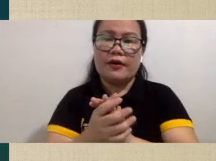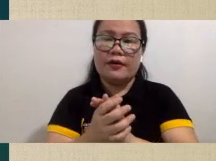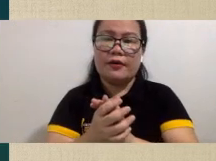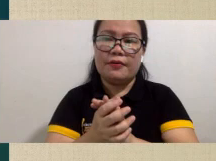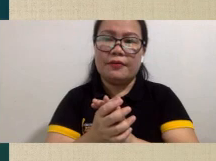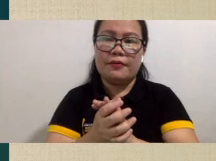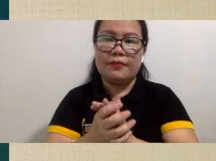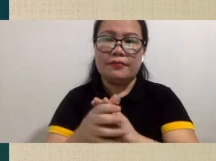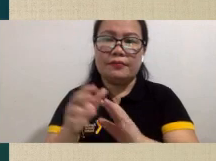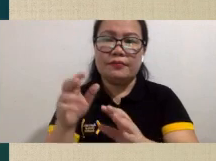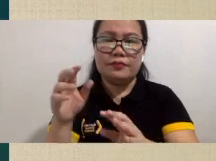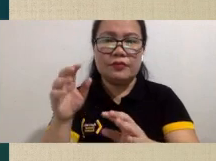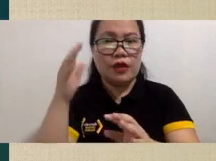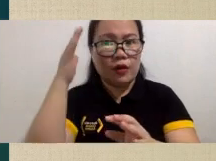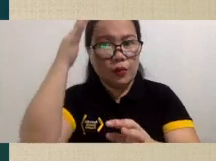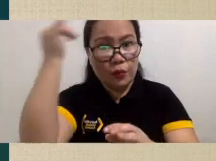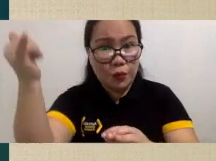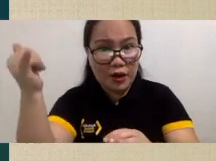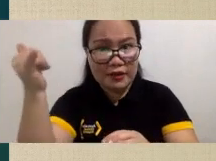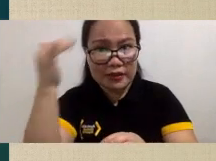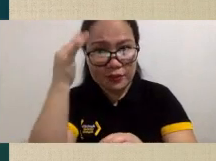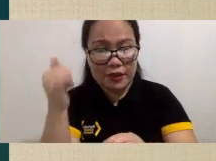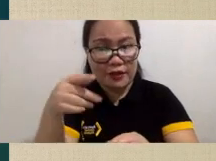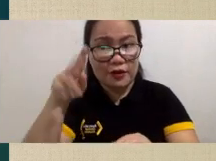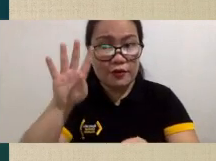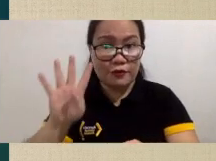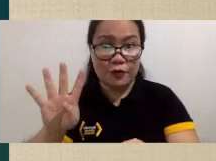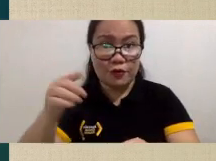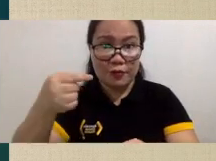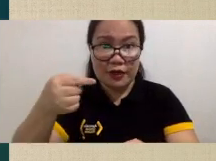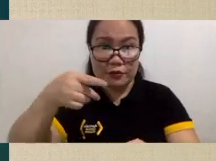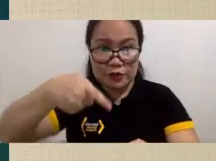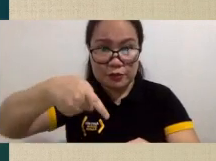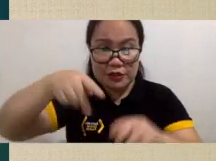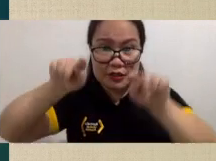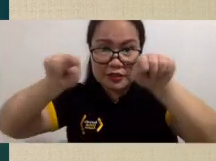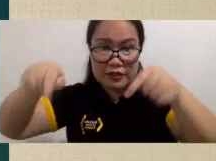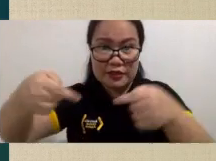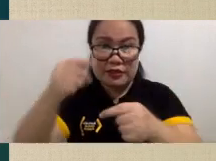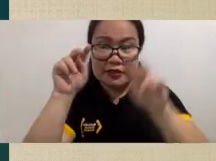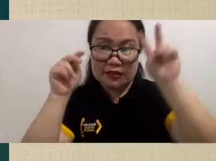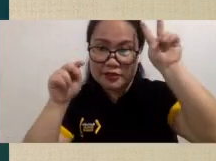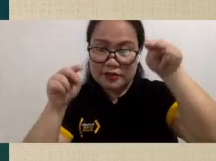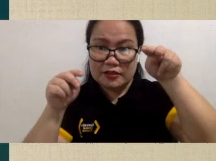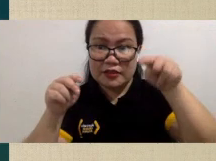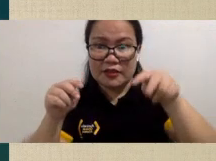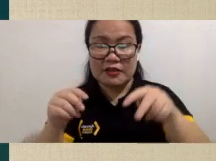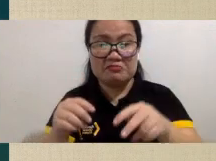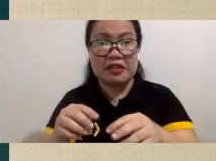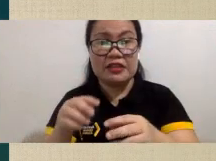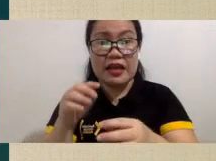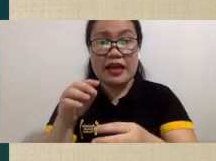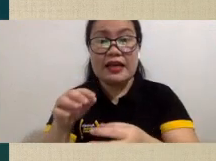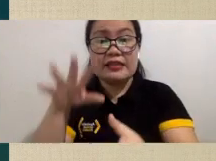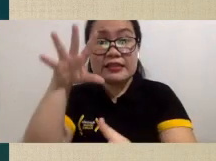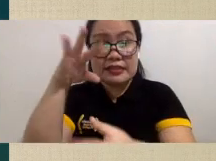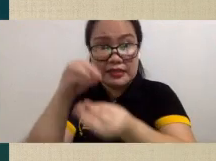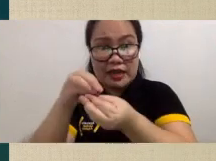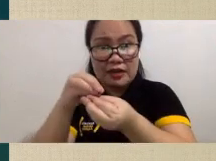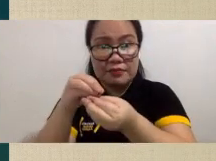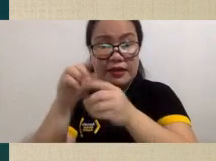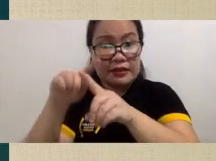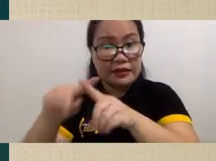p. Saan nakuha ito? Because 4 minus p squared is the sum